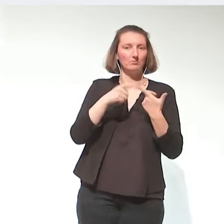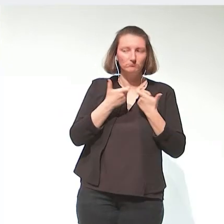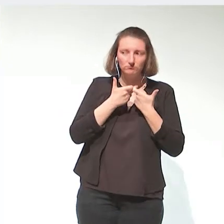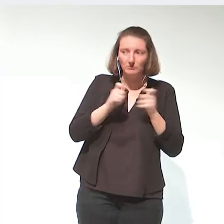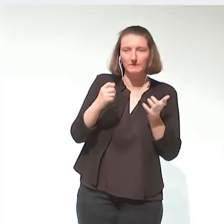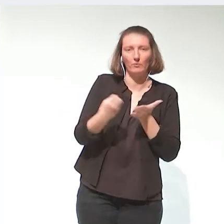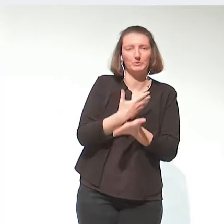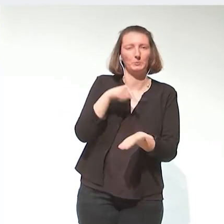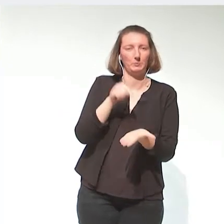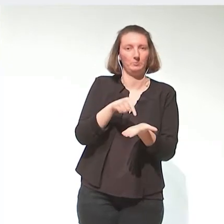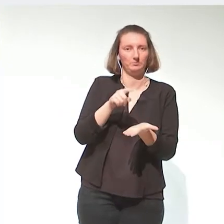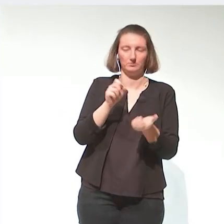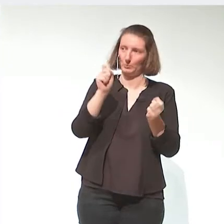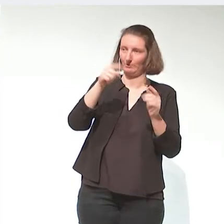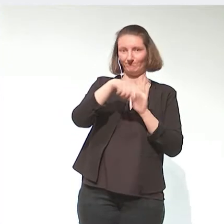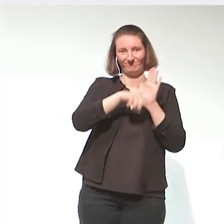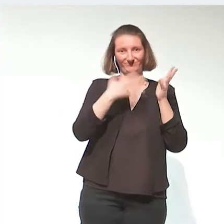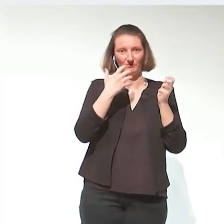guidelines, special